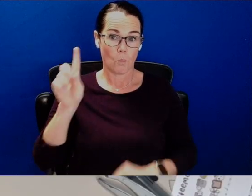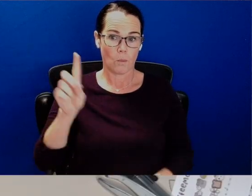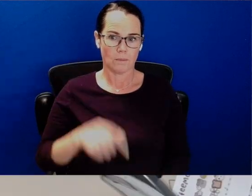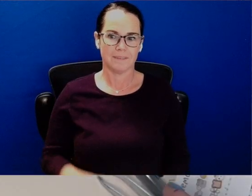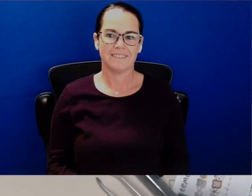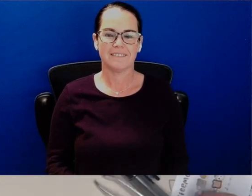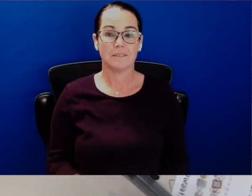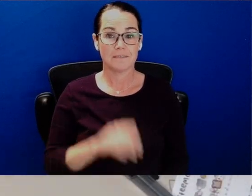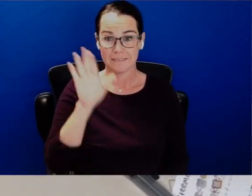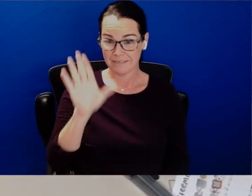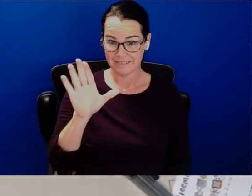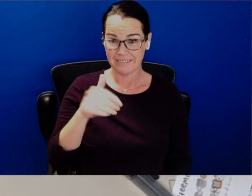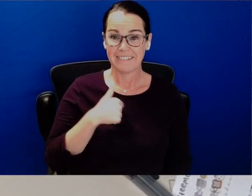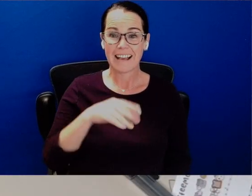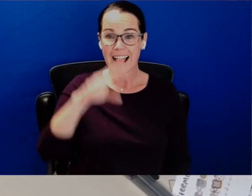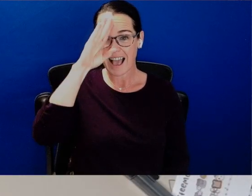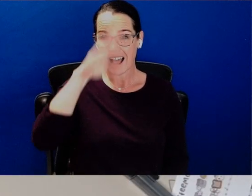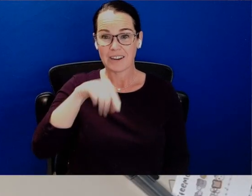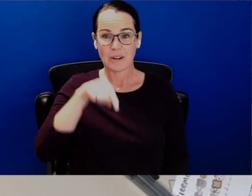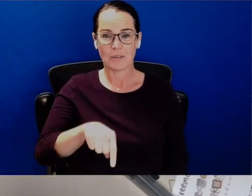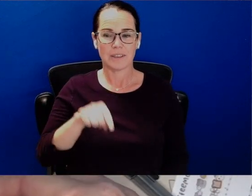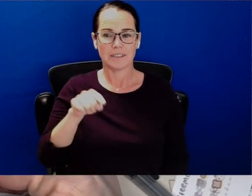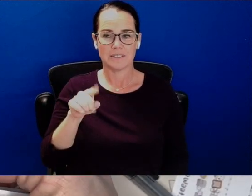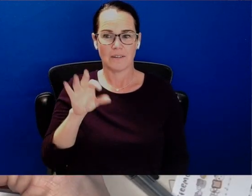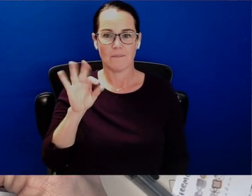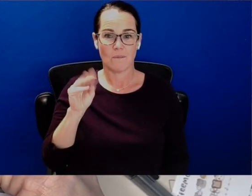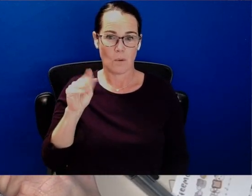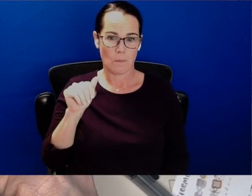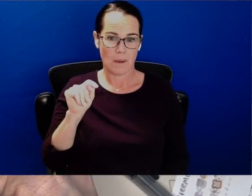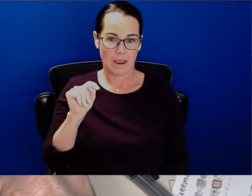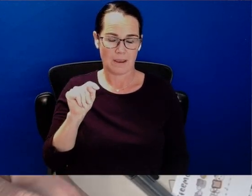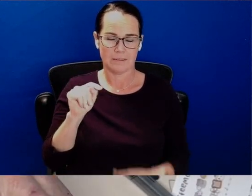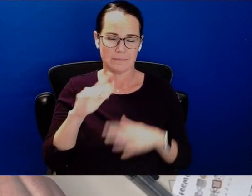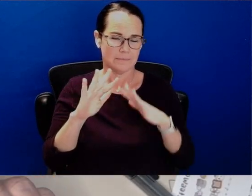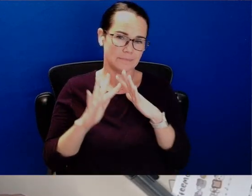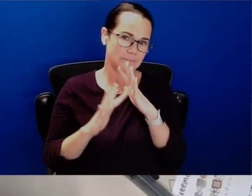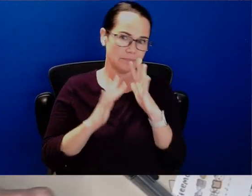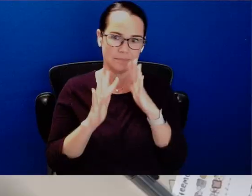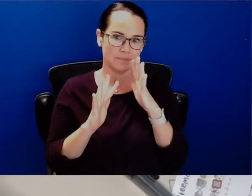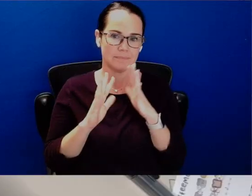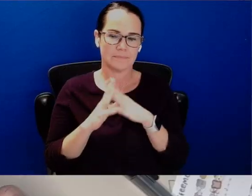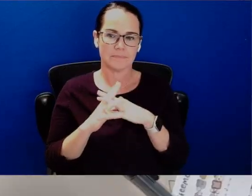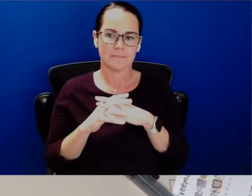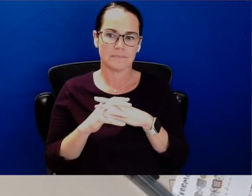So I know that this is a format thing, right? Like,